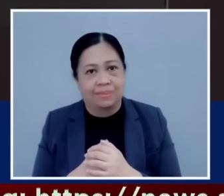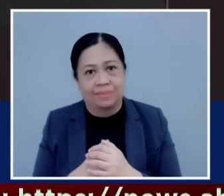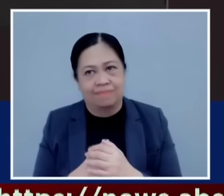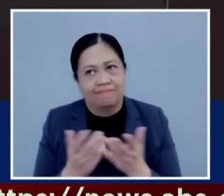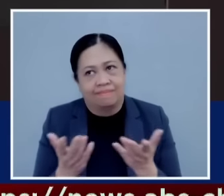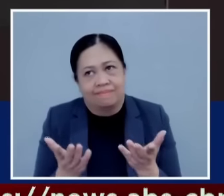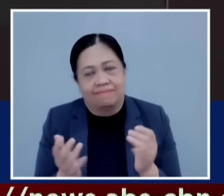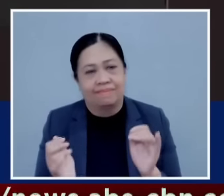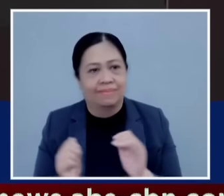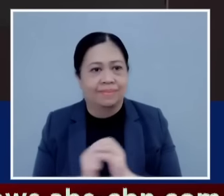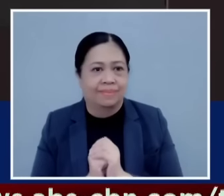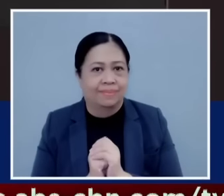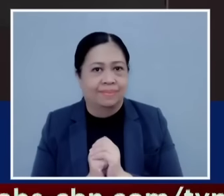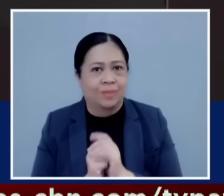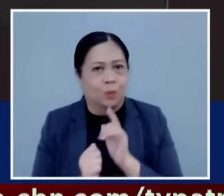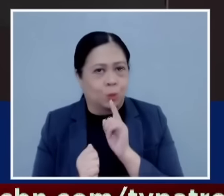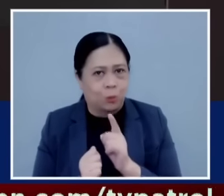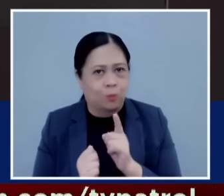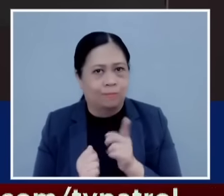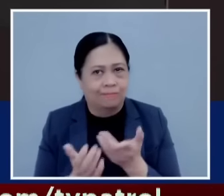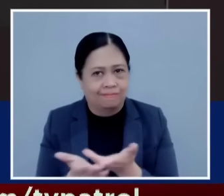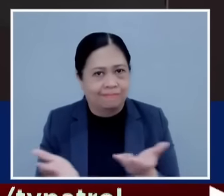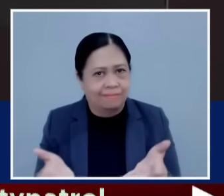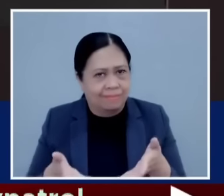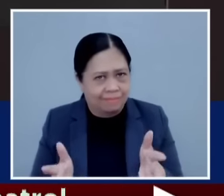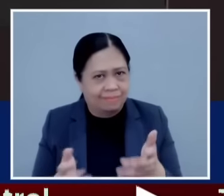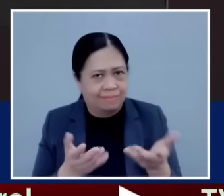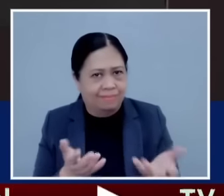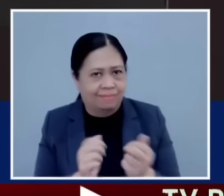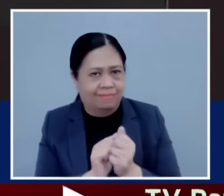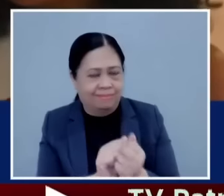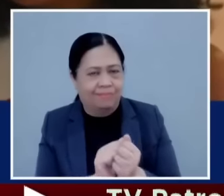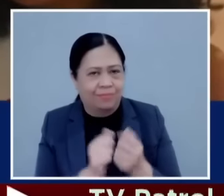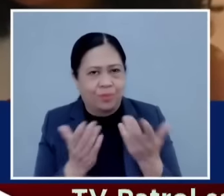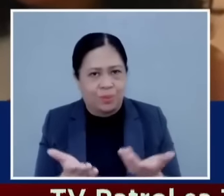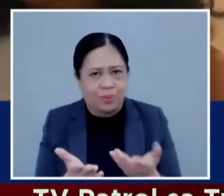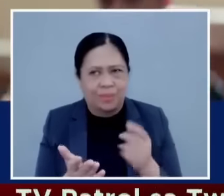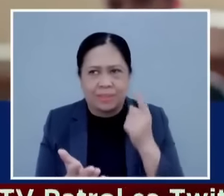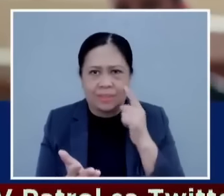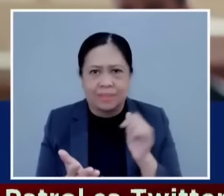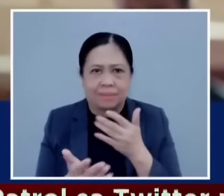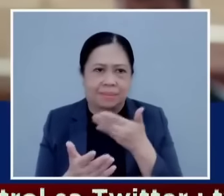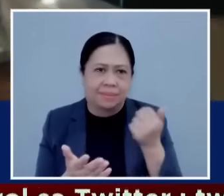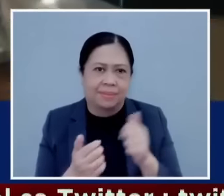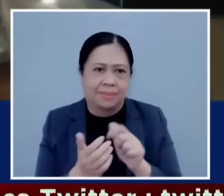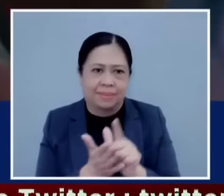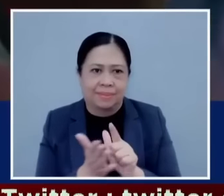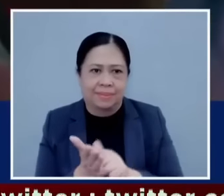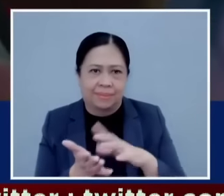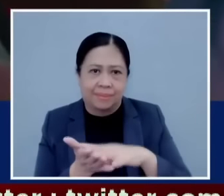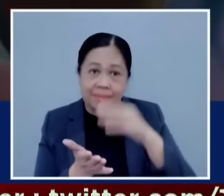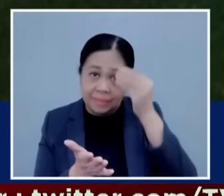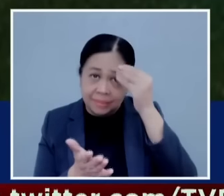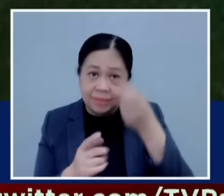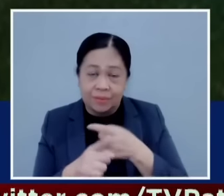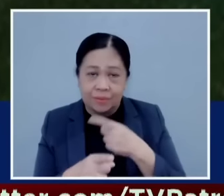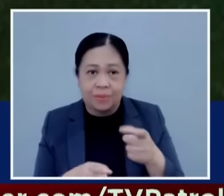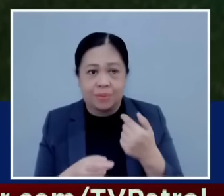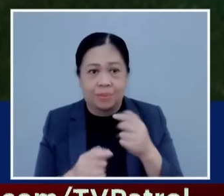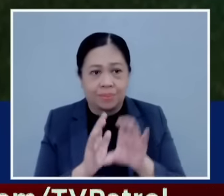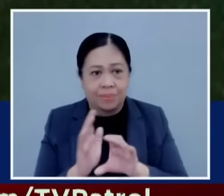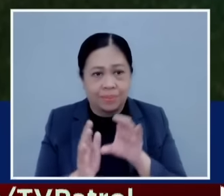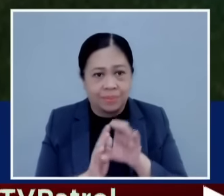like really be there for them and allow them to be there for you. Mm-hmm. I think that's like the biggest lesson that I kind of learned from Lisa's character,